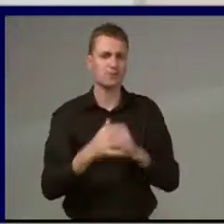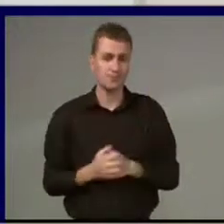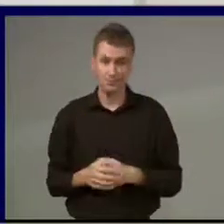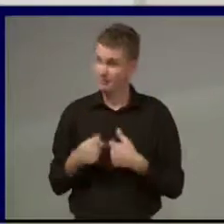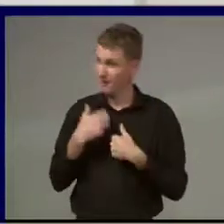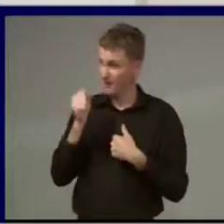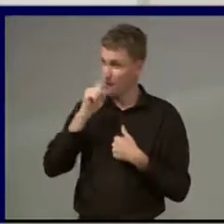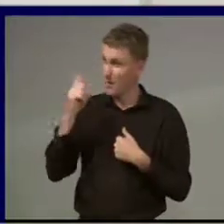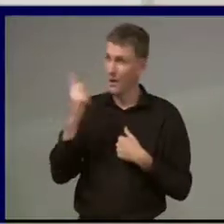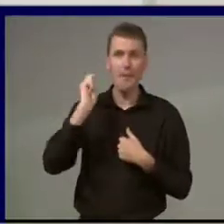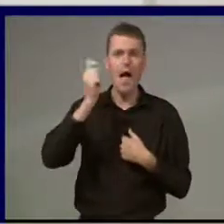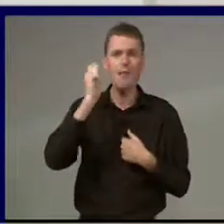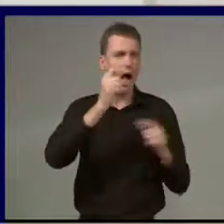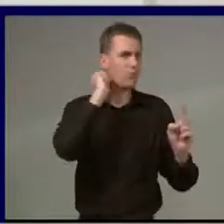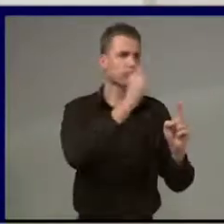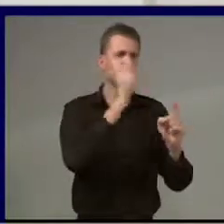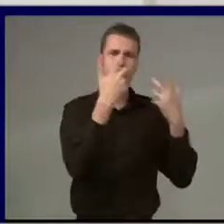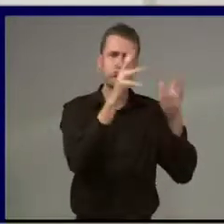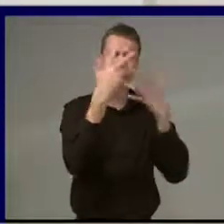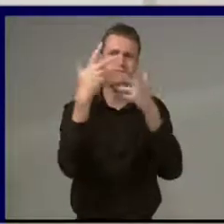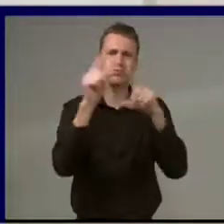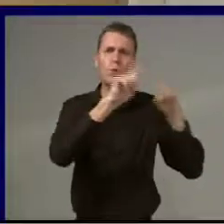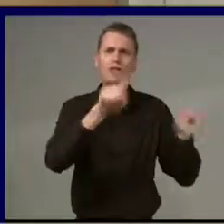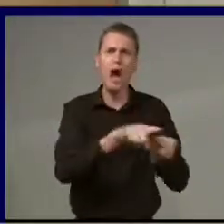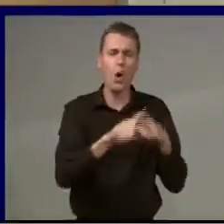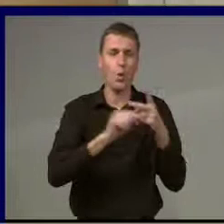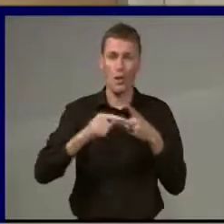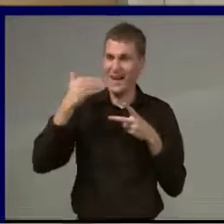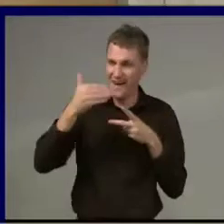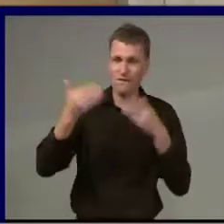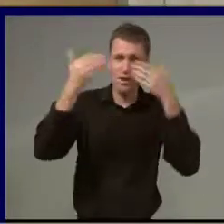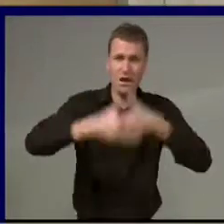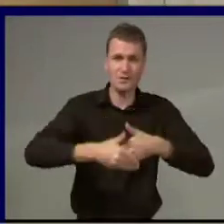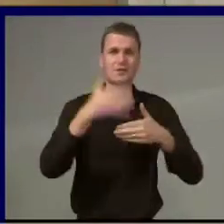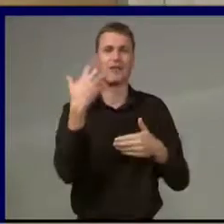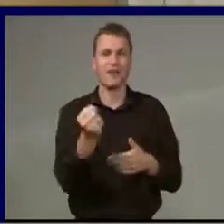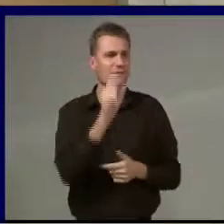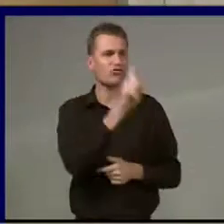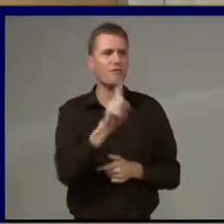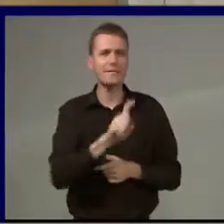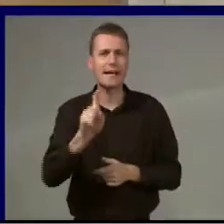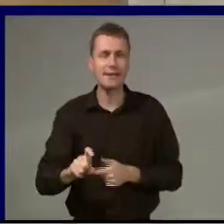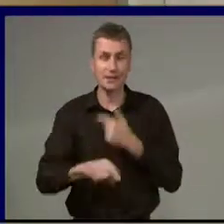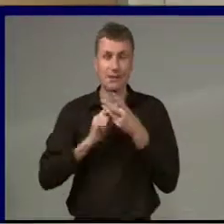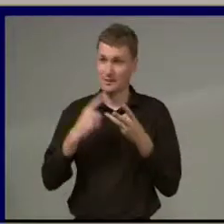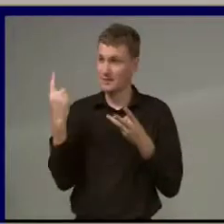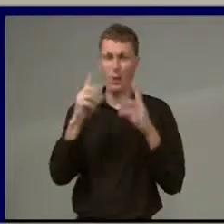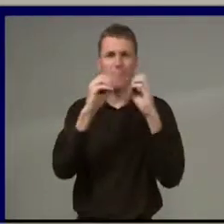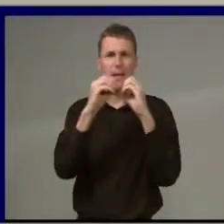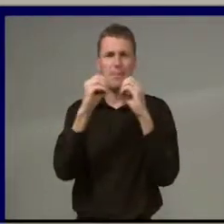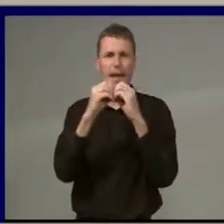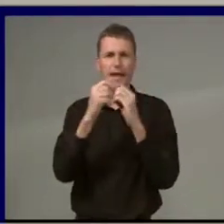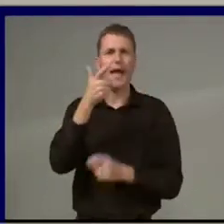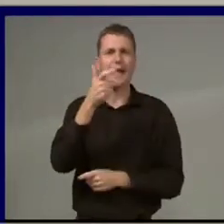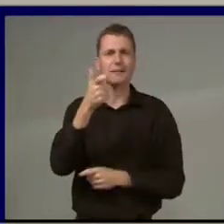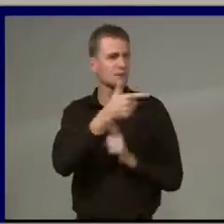on windows with hammers, we've had graffiti on a nightly basis, we've even had someone in here with a BB gun shooting at windows. At the time